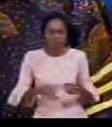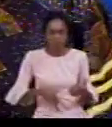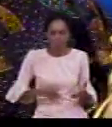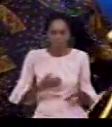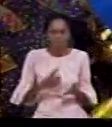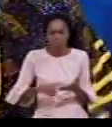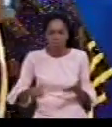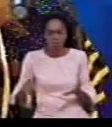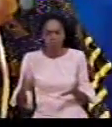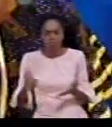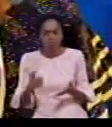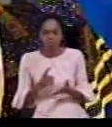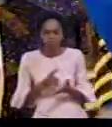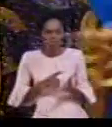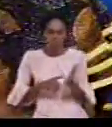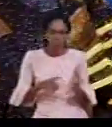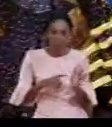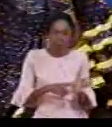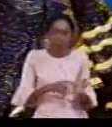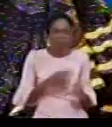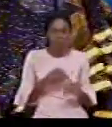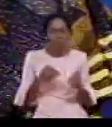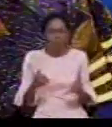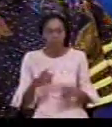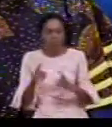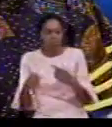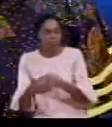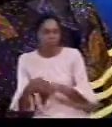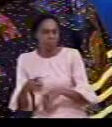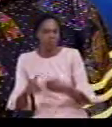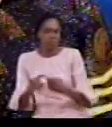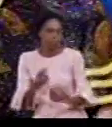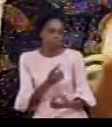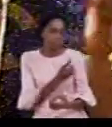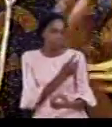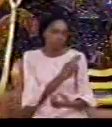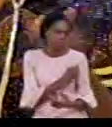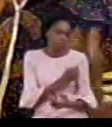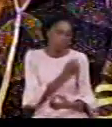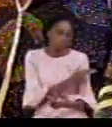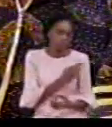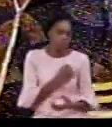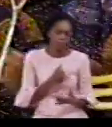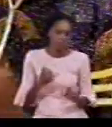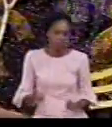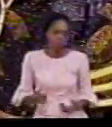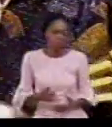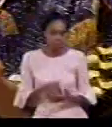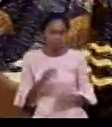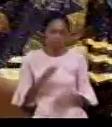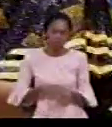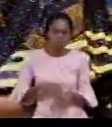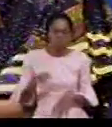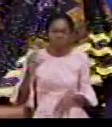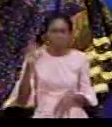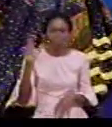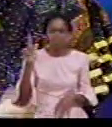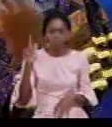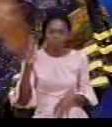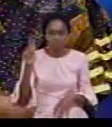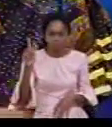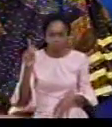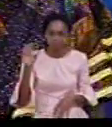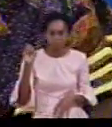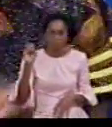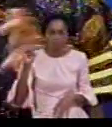hospital. The message came 27th of September 2021. 26th of October, that is the following month, it